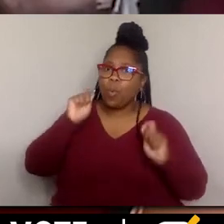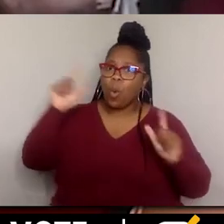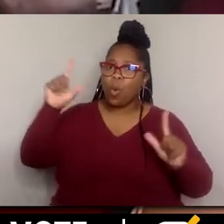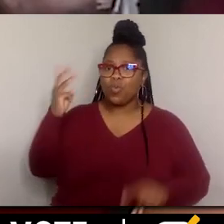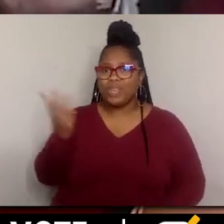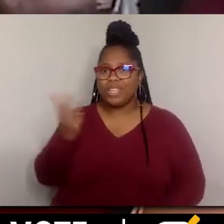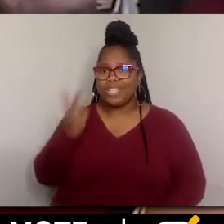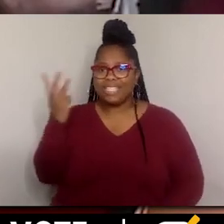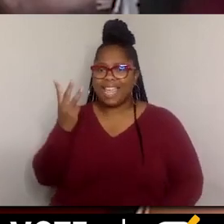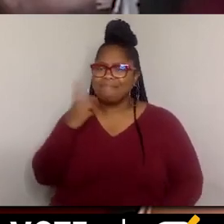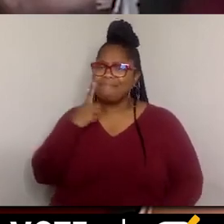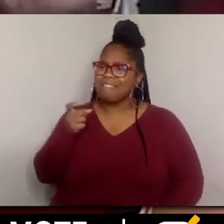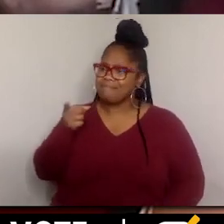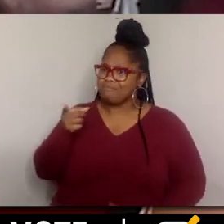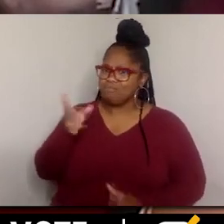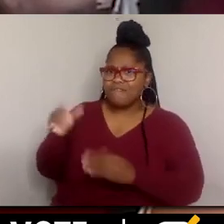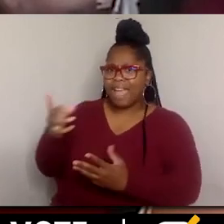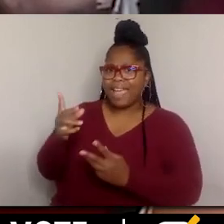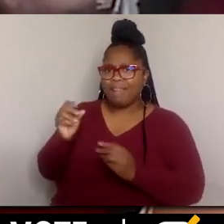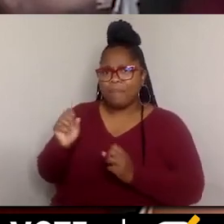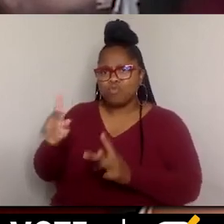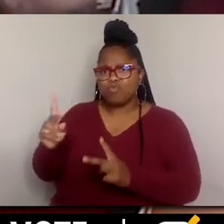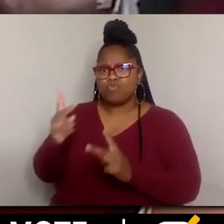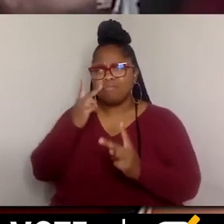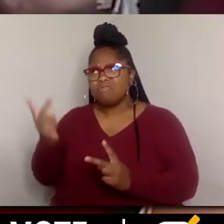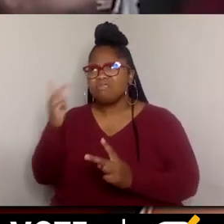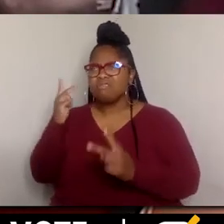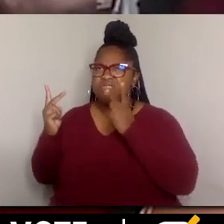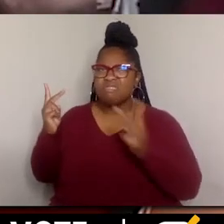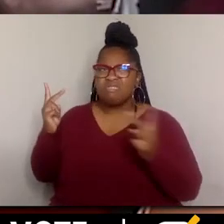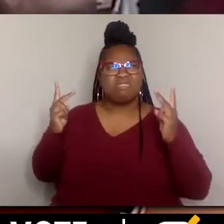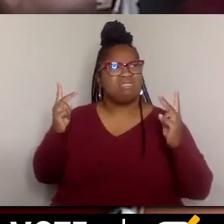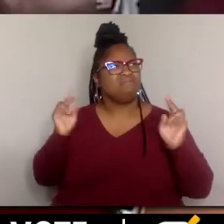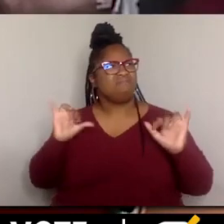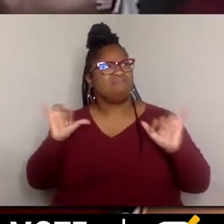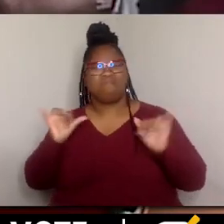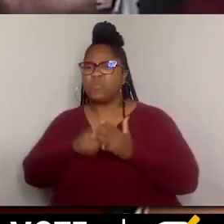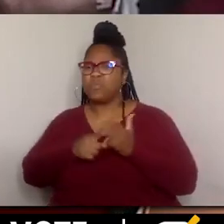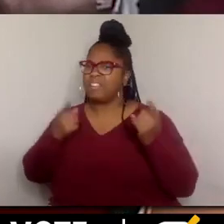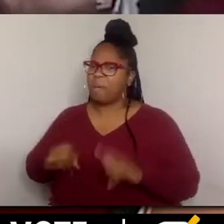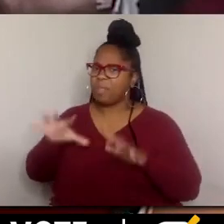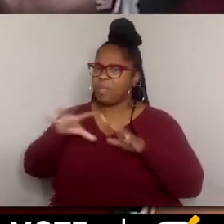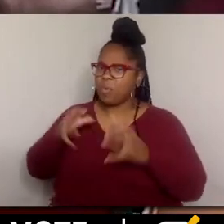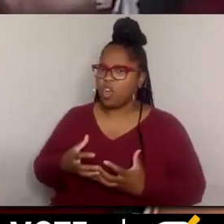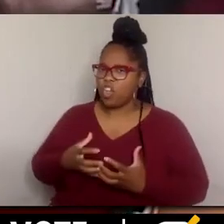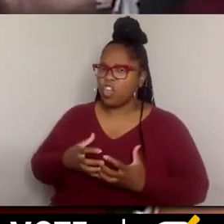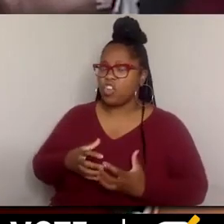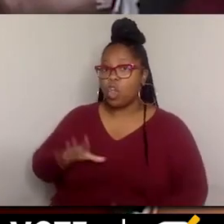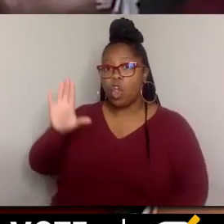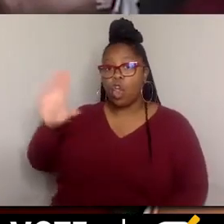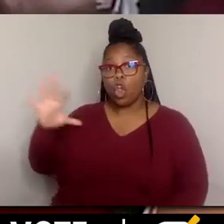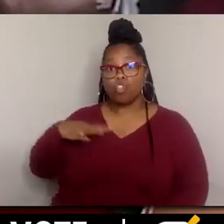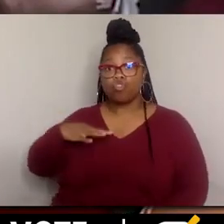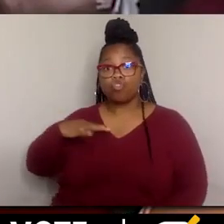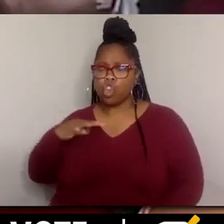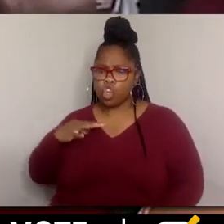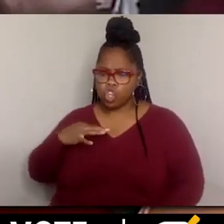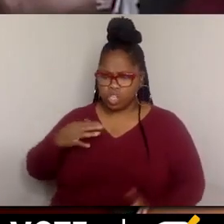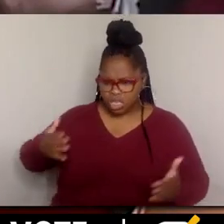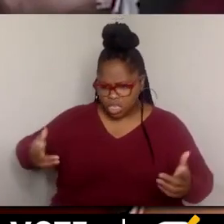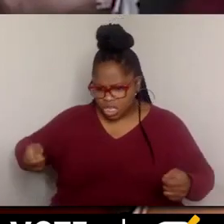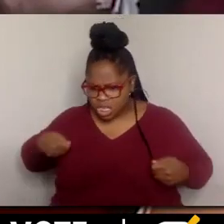to reflect on the things that are going on in the world. She selects her Woke Wednesday shirt with